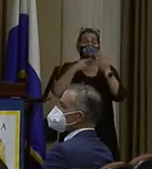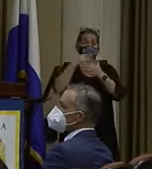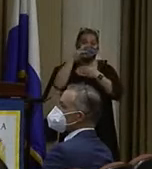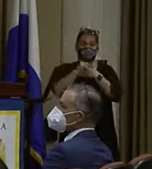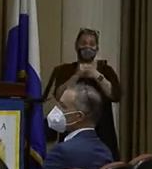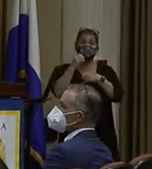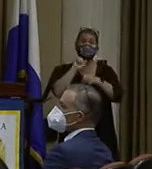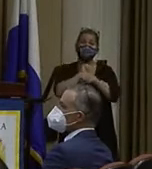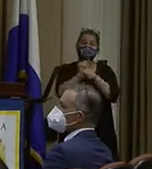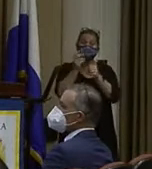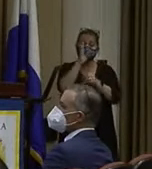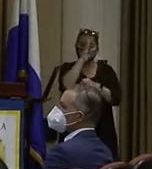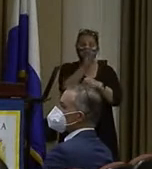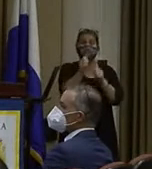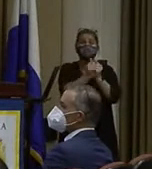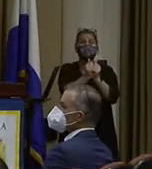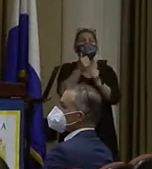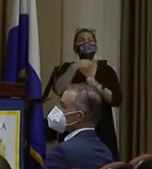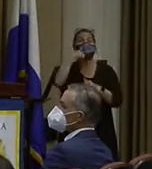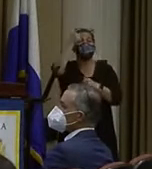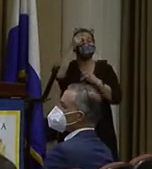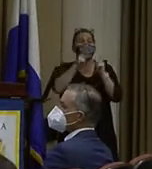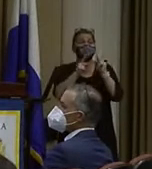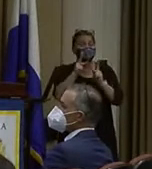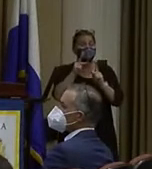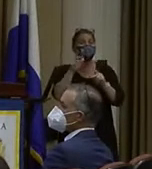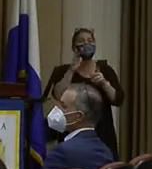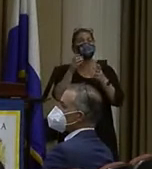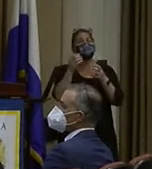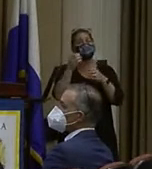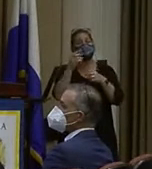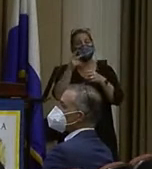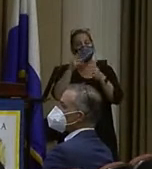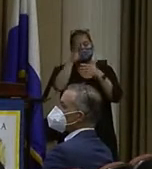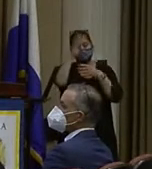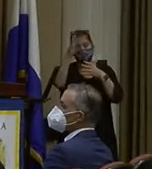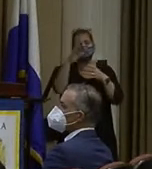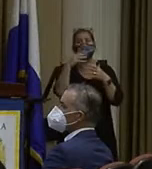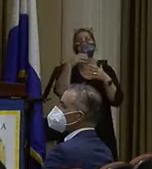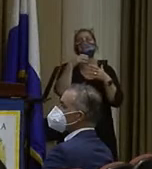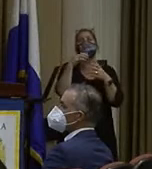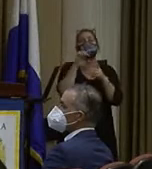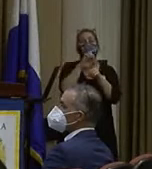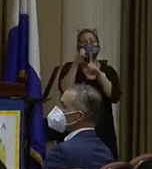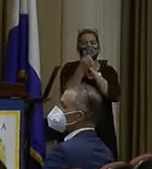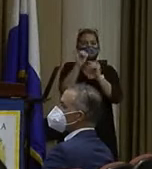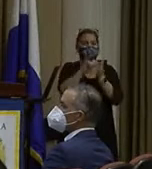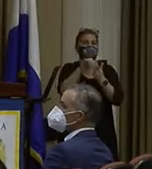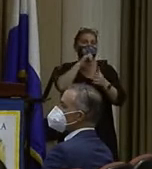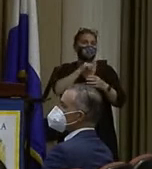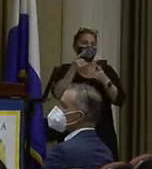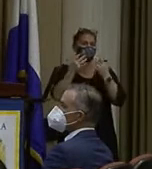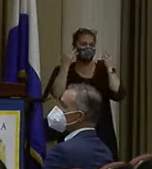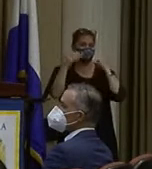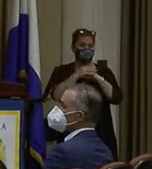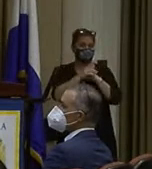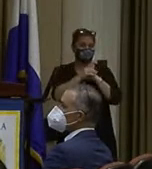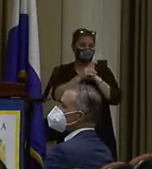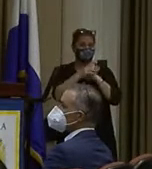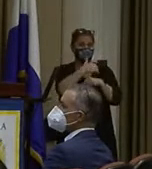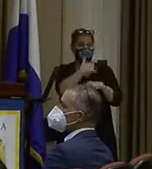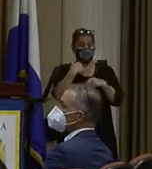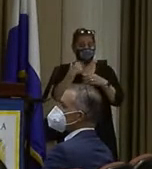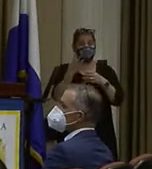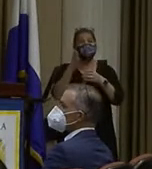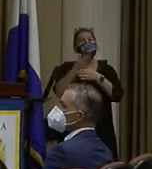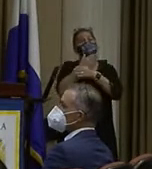with older people and across sectors to create age-friendly physical and social environments. Membership is also a commitment to